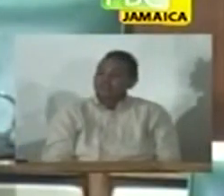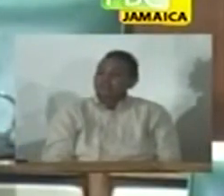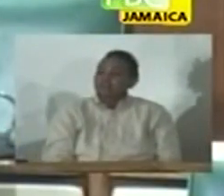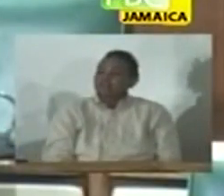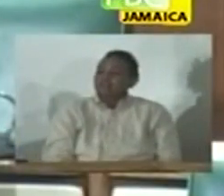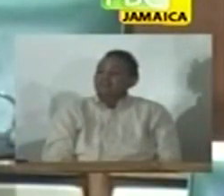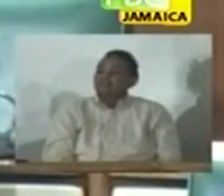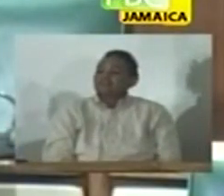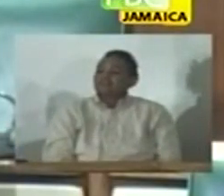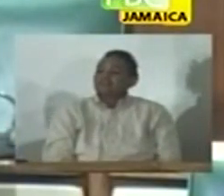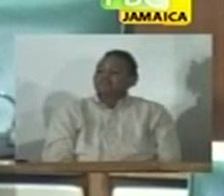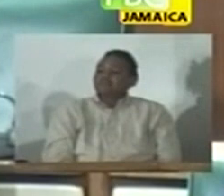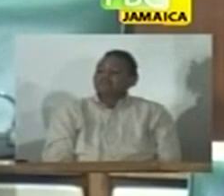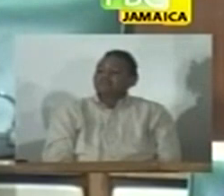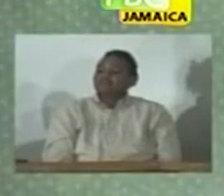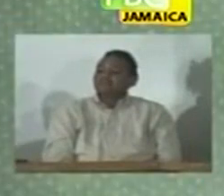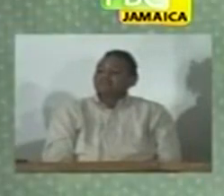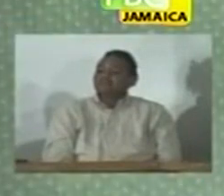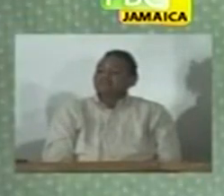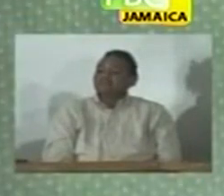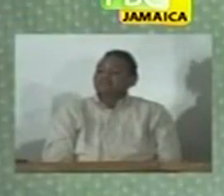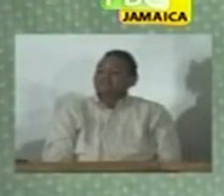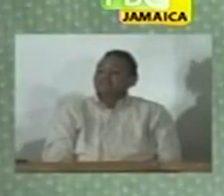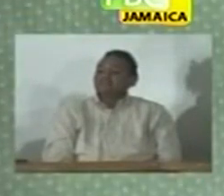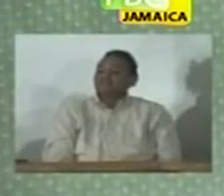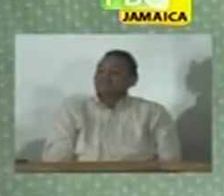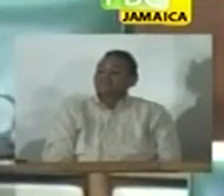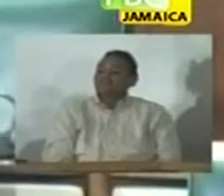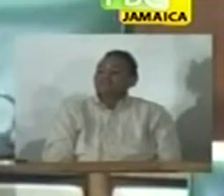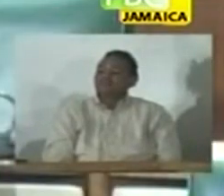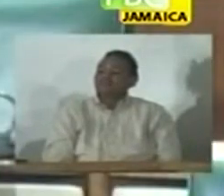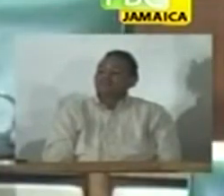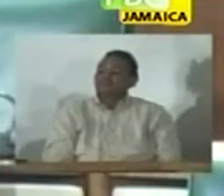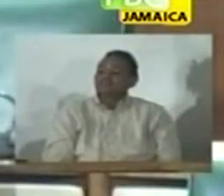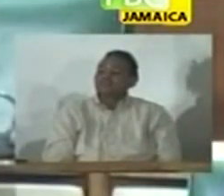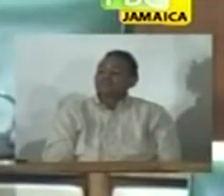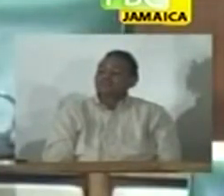President, Sorry, one minute.